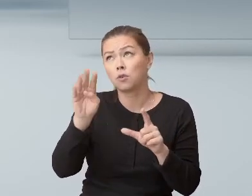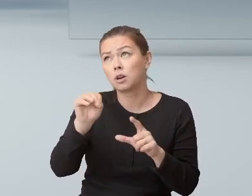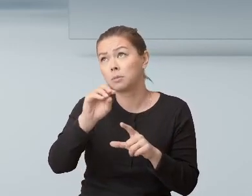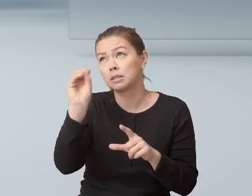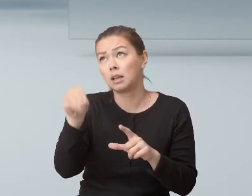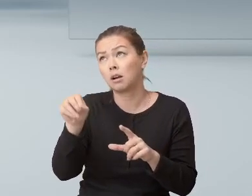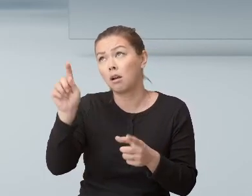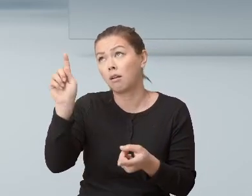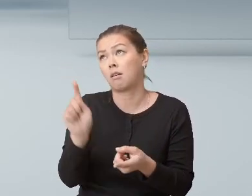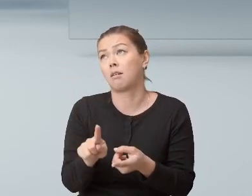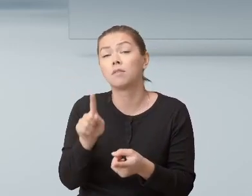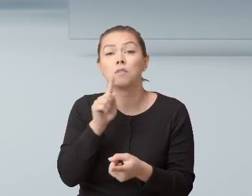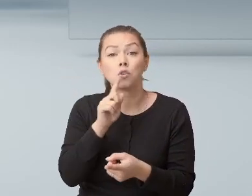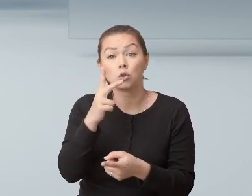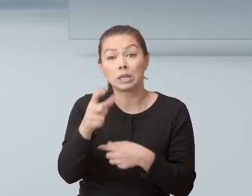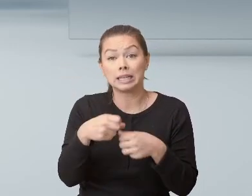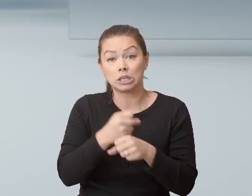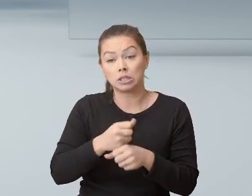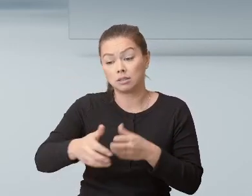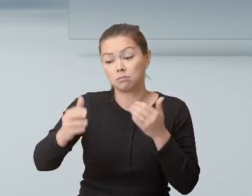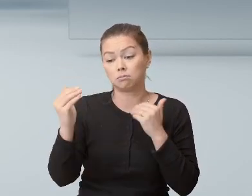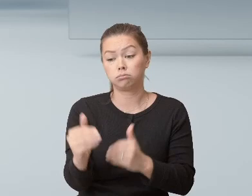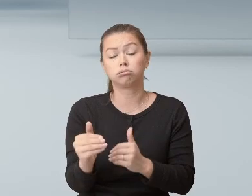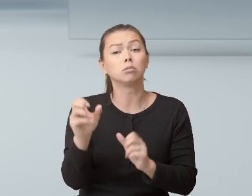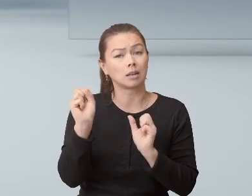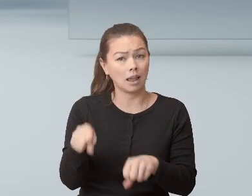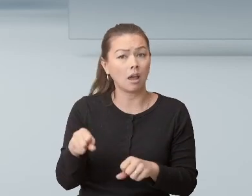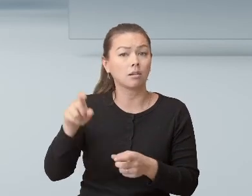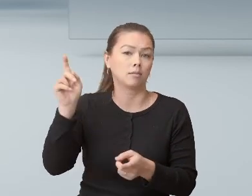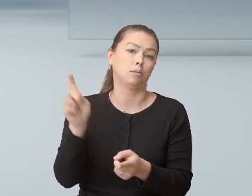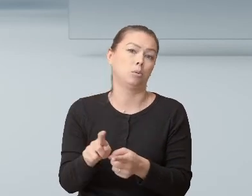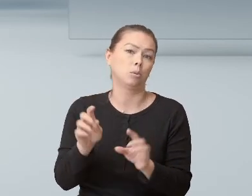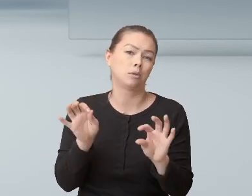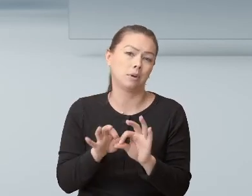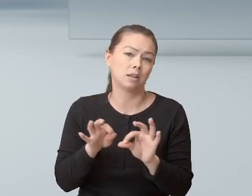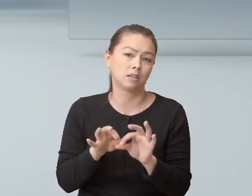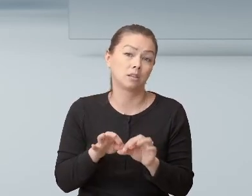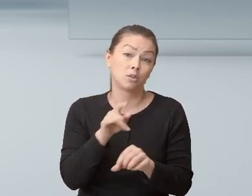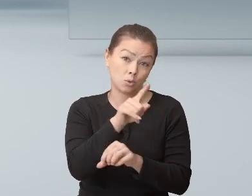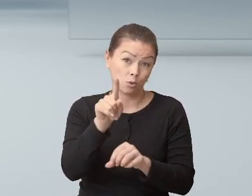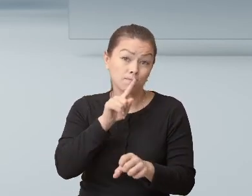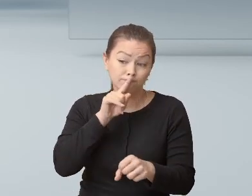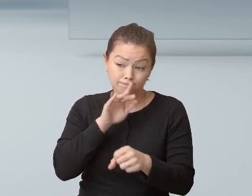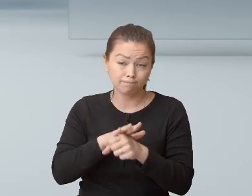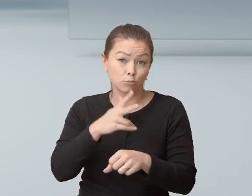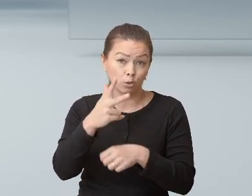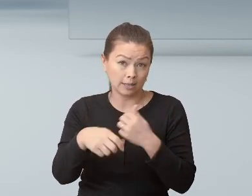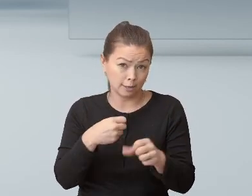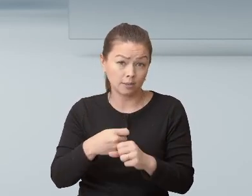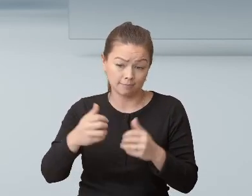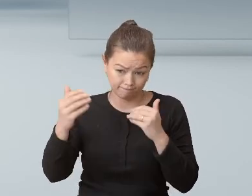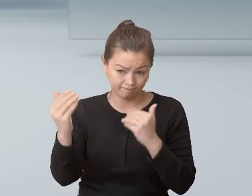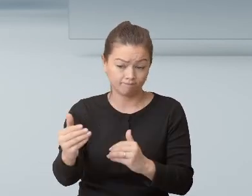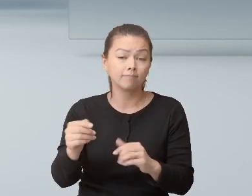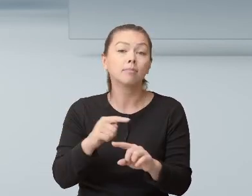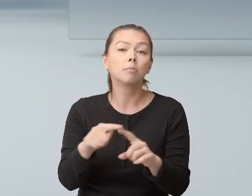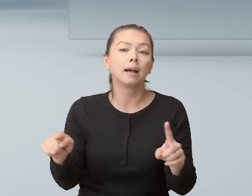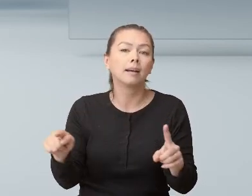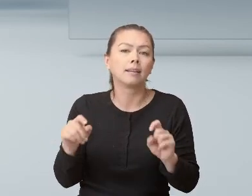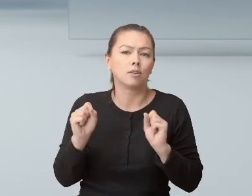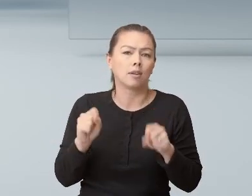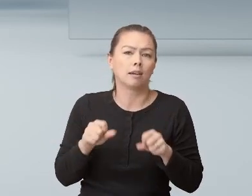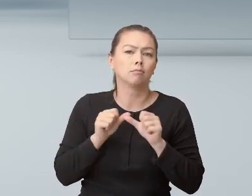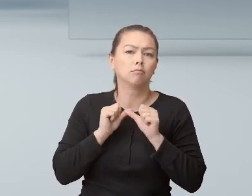And for 3 years, you can have that discount to enjoy. And you're committing to the 3 years, but it's basically a way that you can keep using your